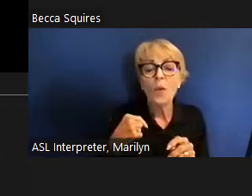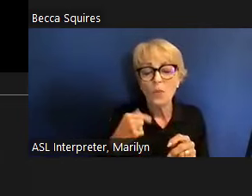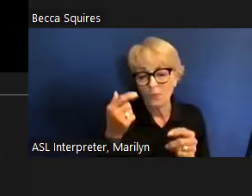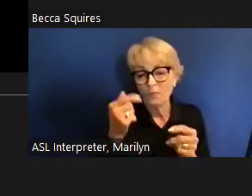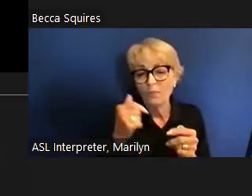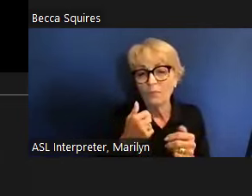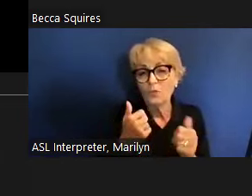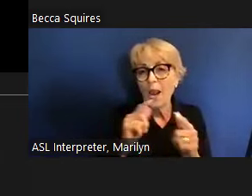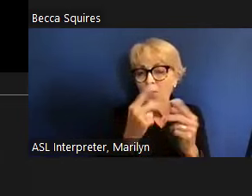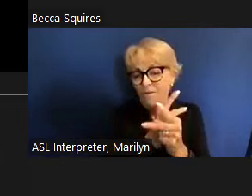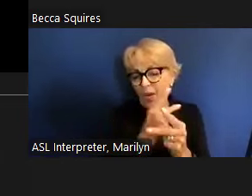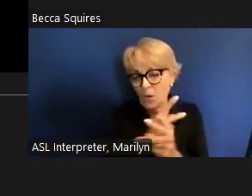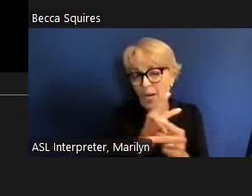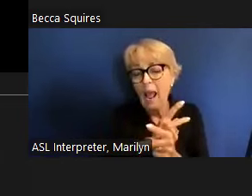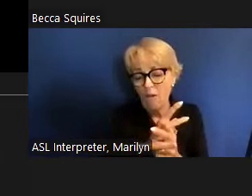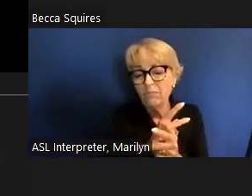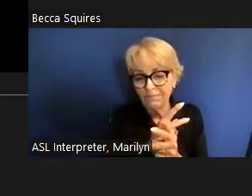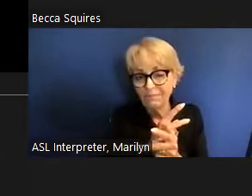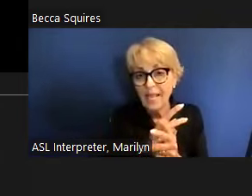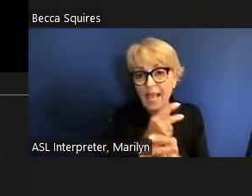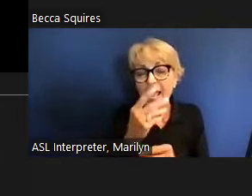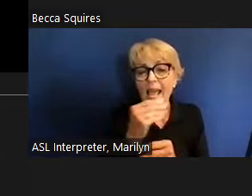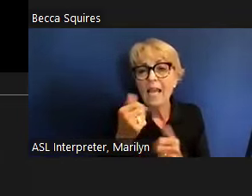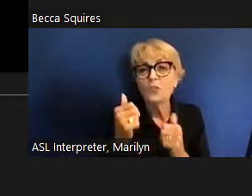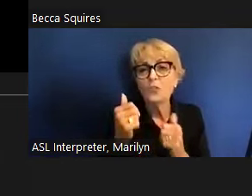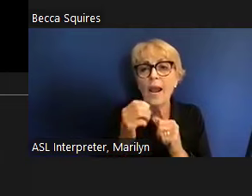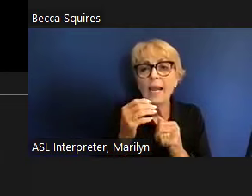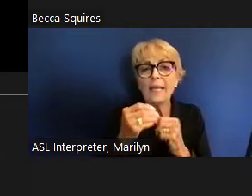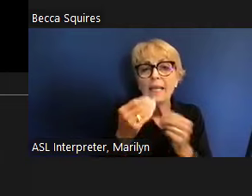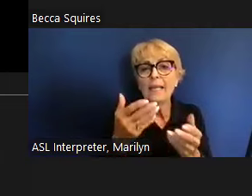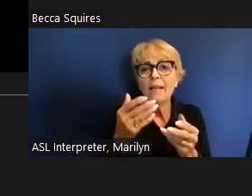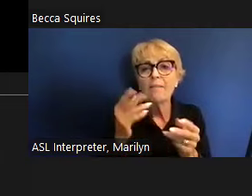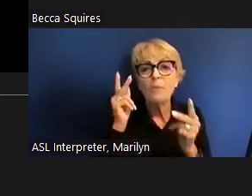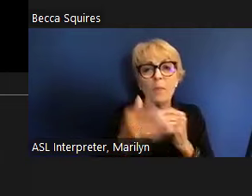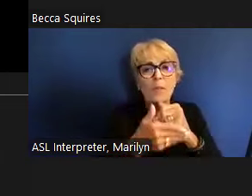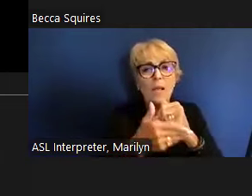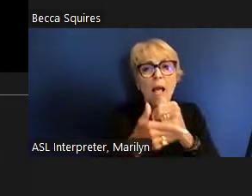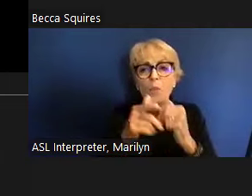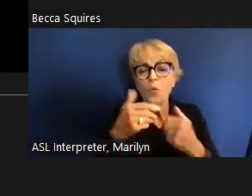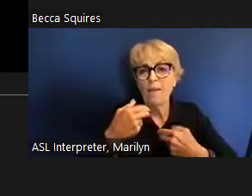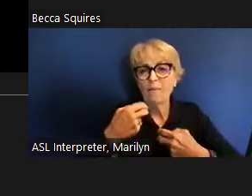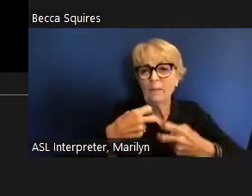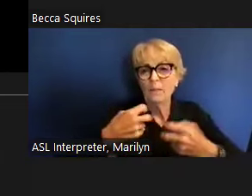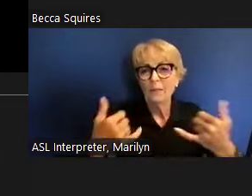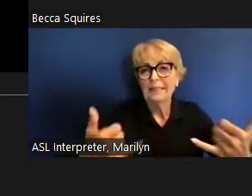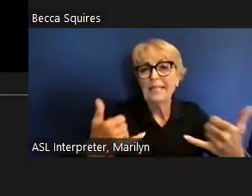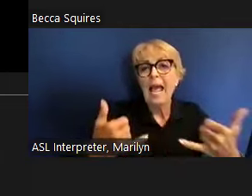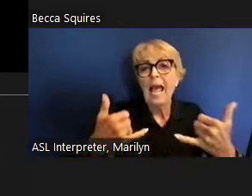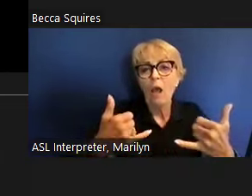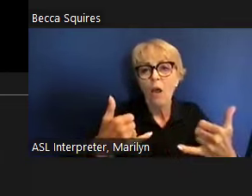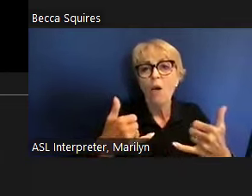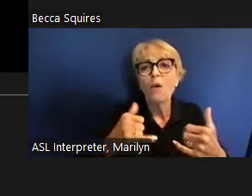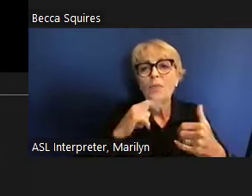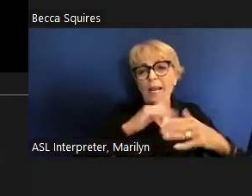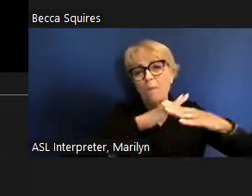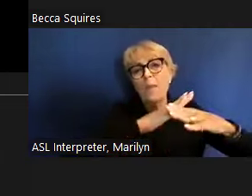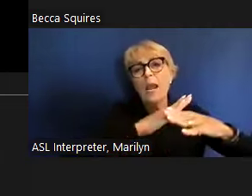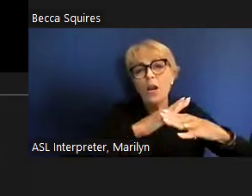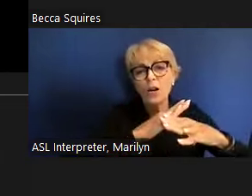thing out, and really also trying to get help for people who are having symptoms right now that impairing what they want to do with their